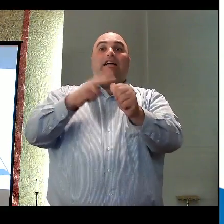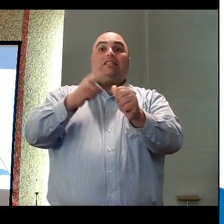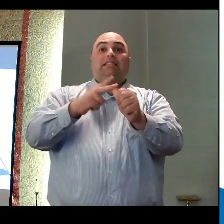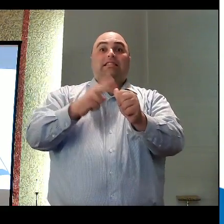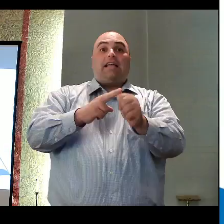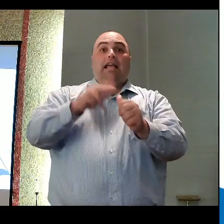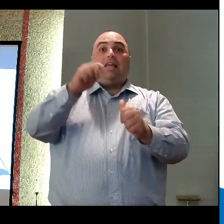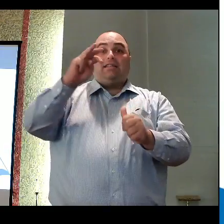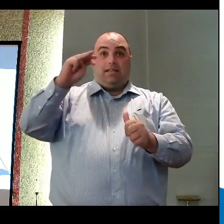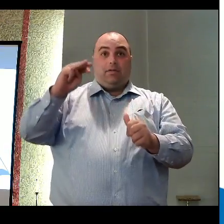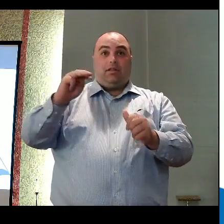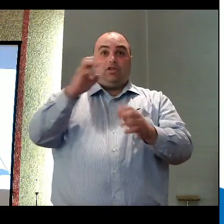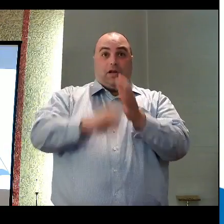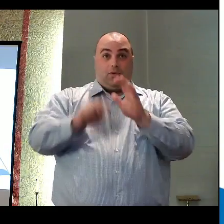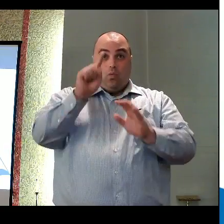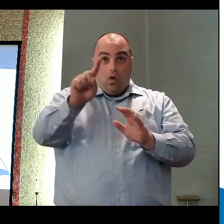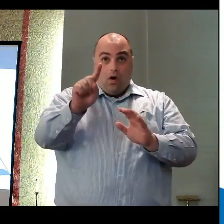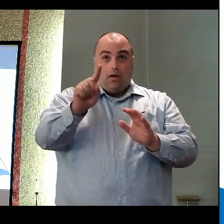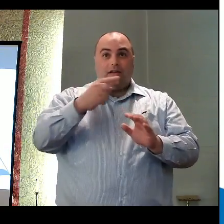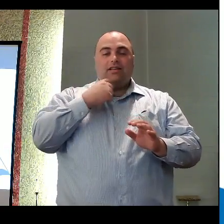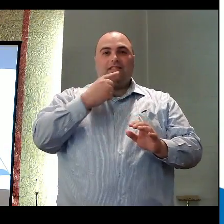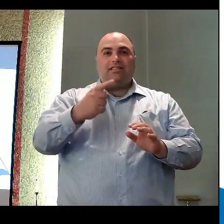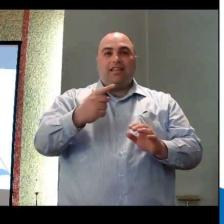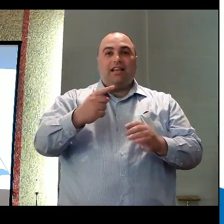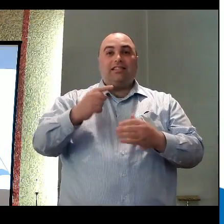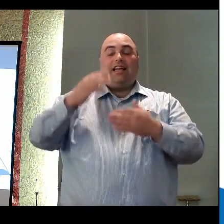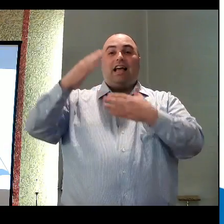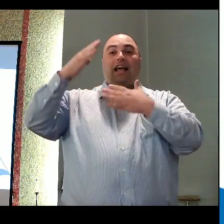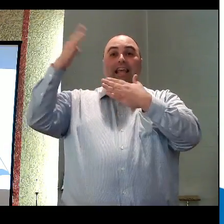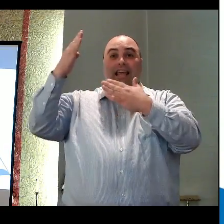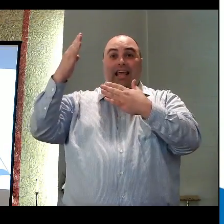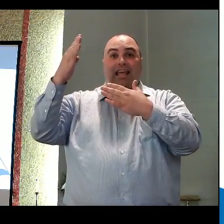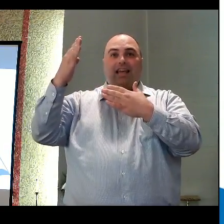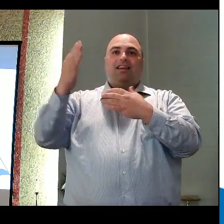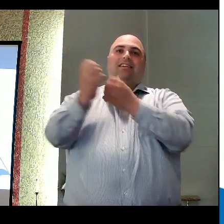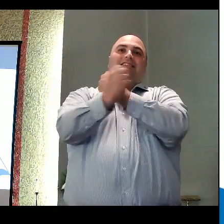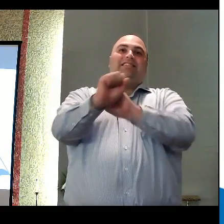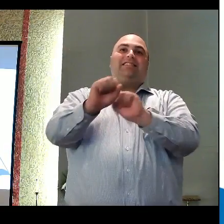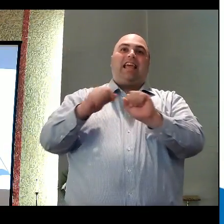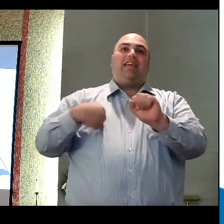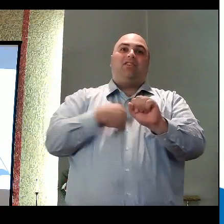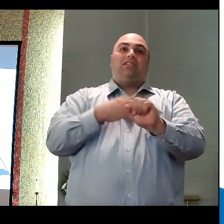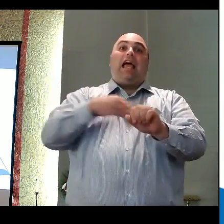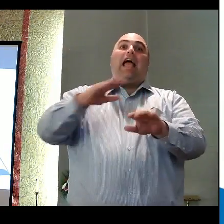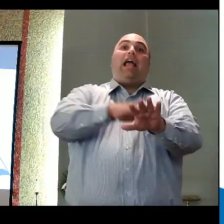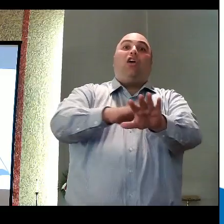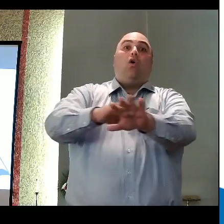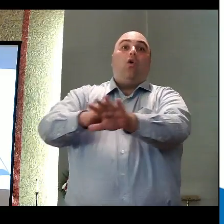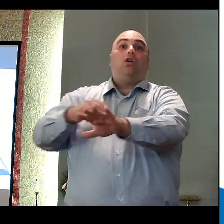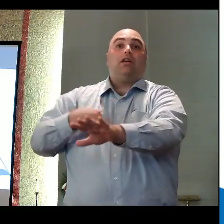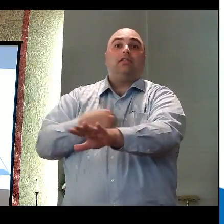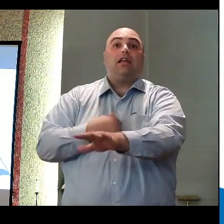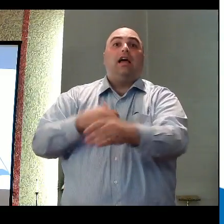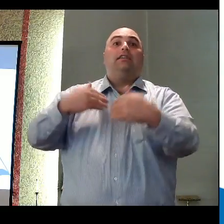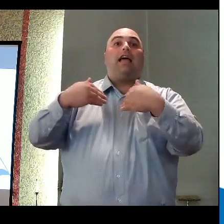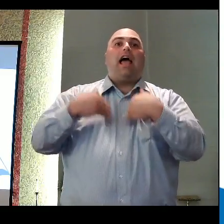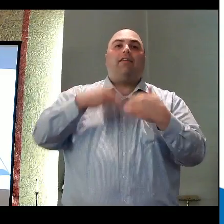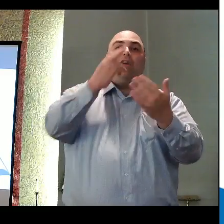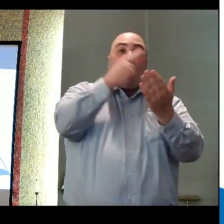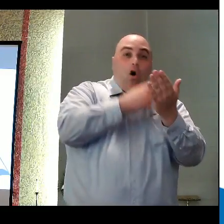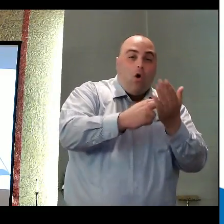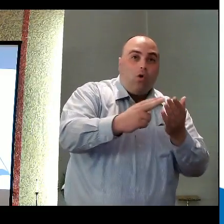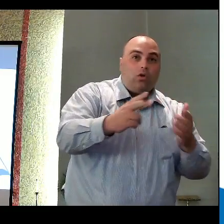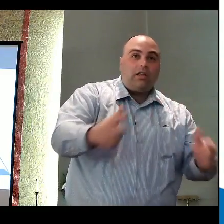10, it says, "He has saved us and called us to a holy life, not because